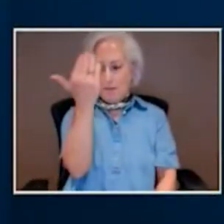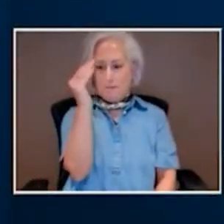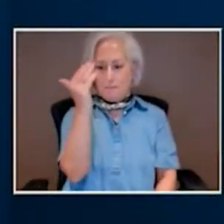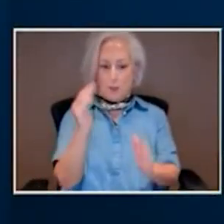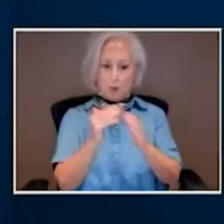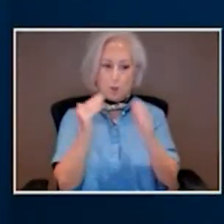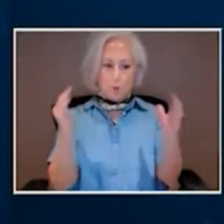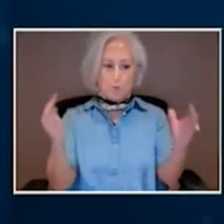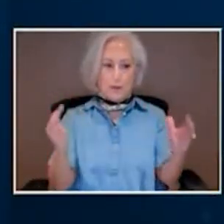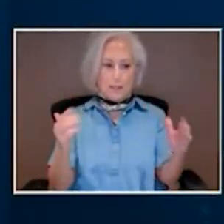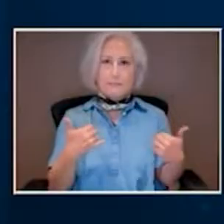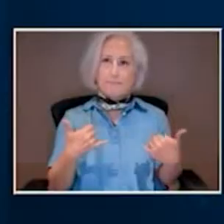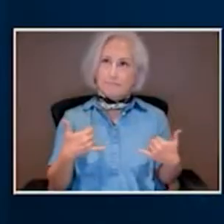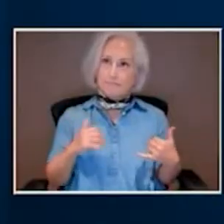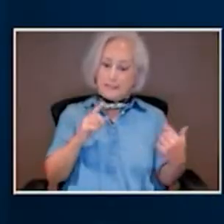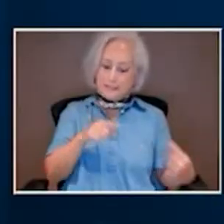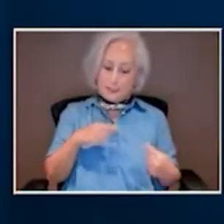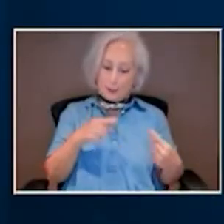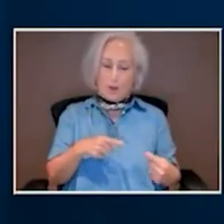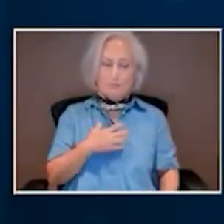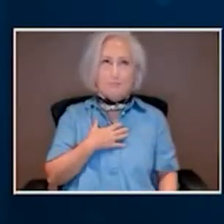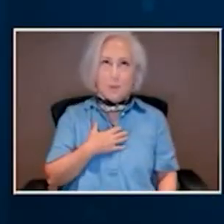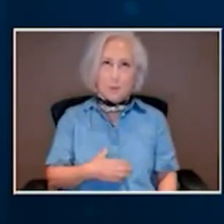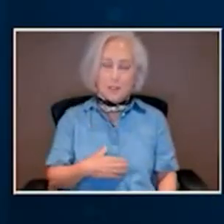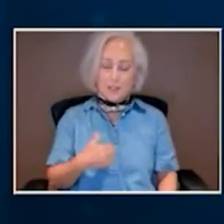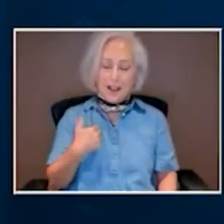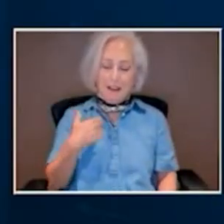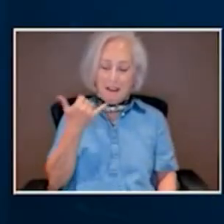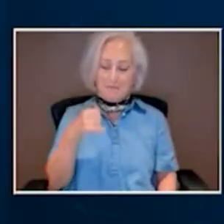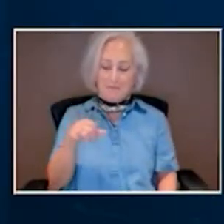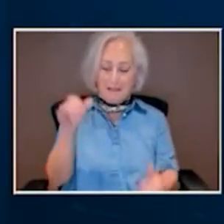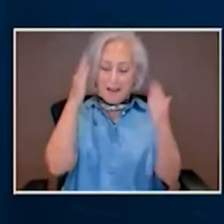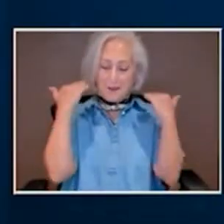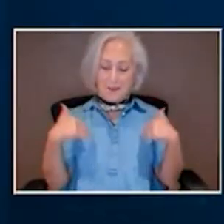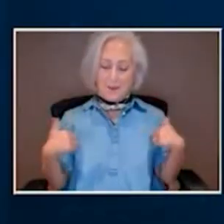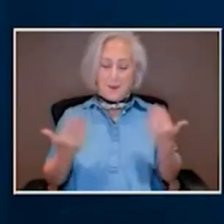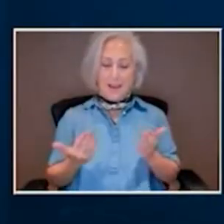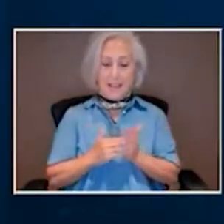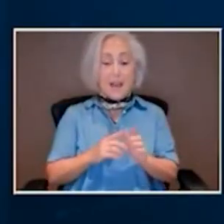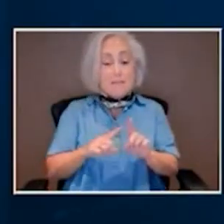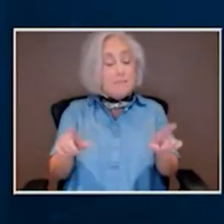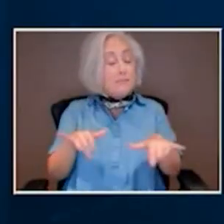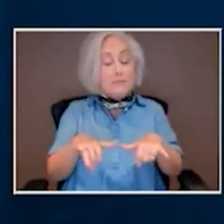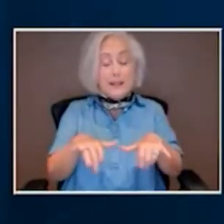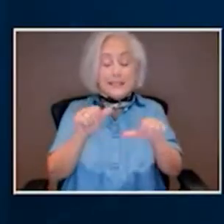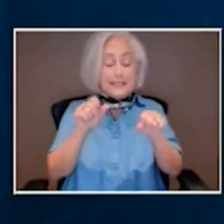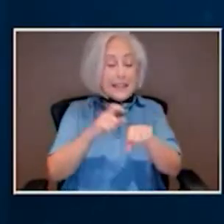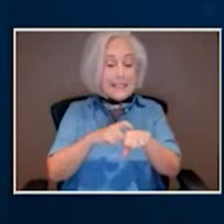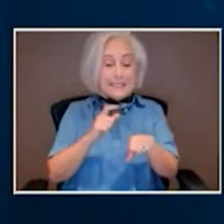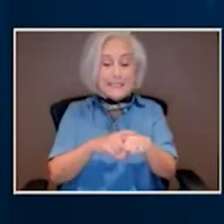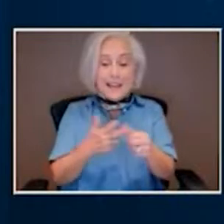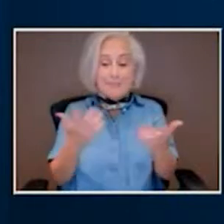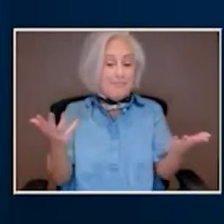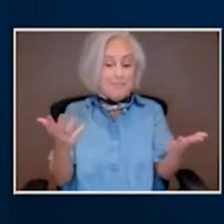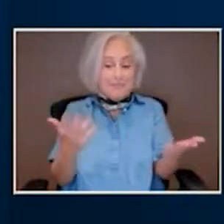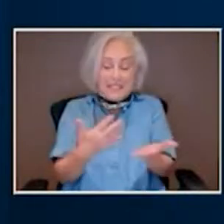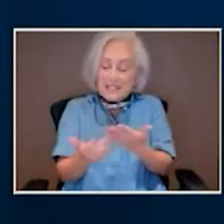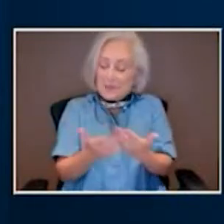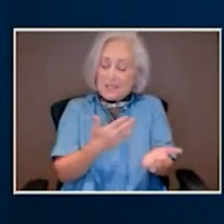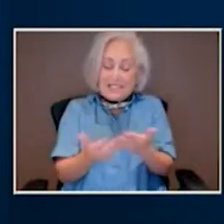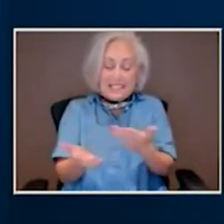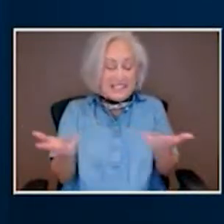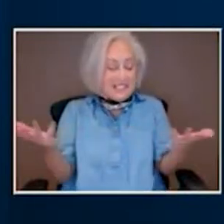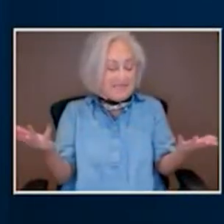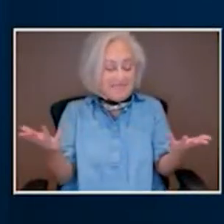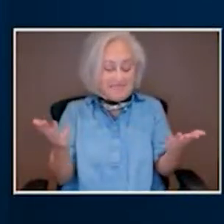would give anything for those blonde locks back. But it takes time, and it is what it is. Like, just part